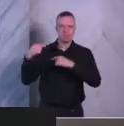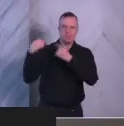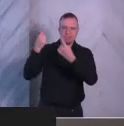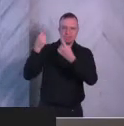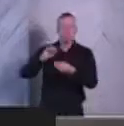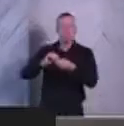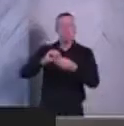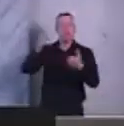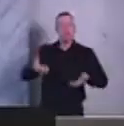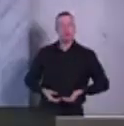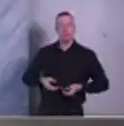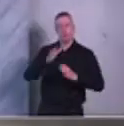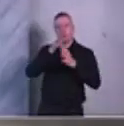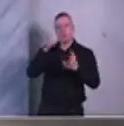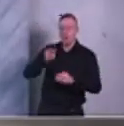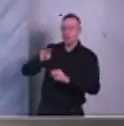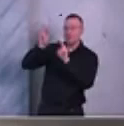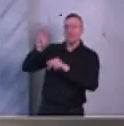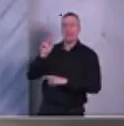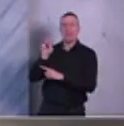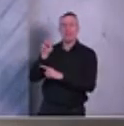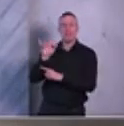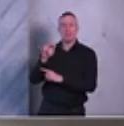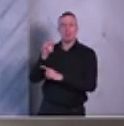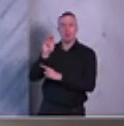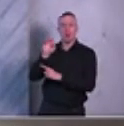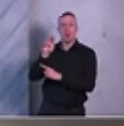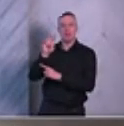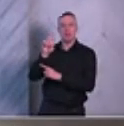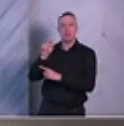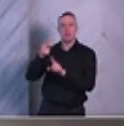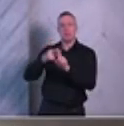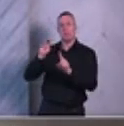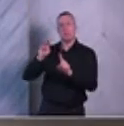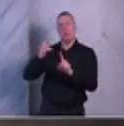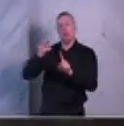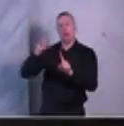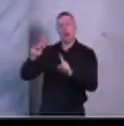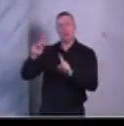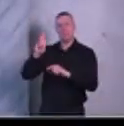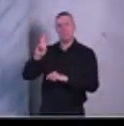welcome Grandmother Kathy Brandt of the Mohawk Six Nations Confederacy to say a prayer.